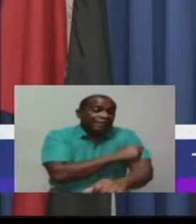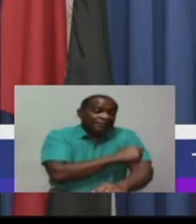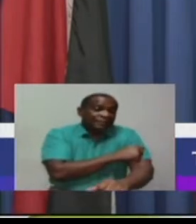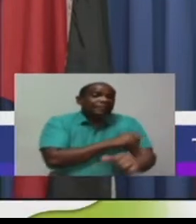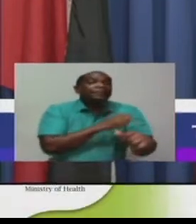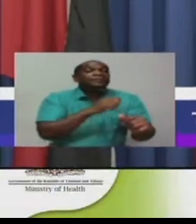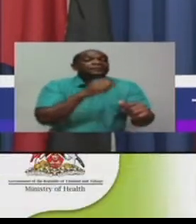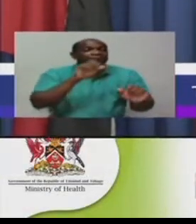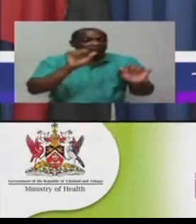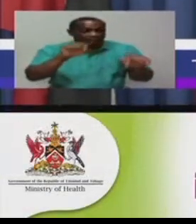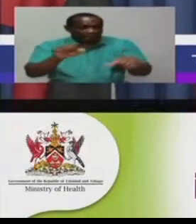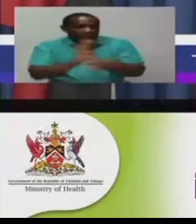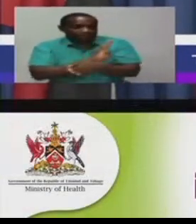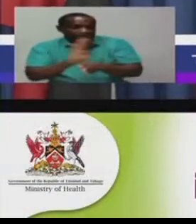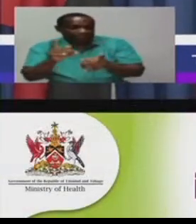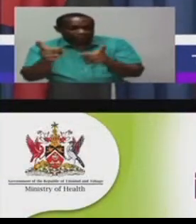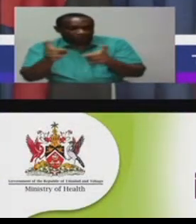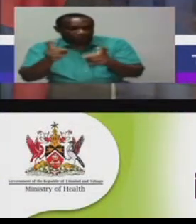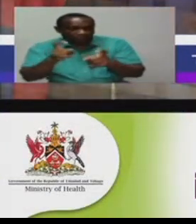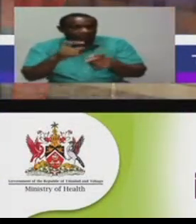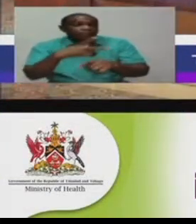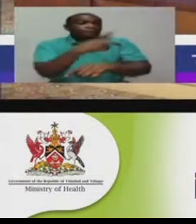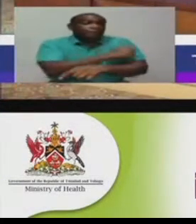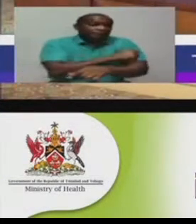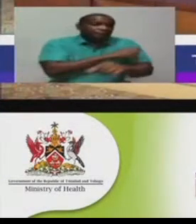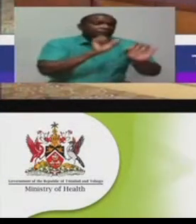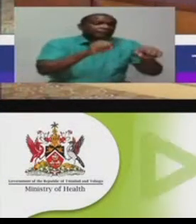to vaccinate. Thank you all very much.